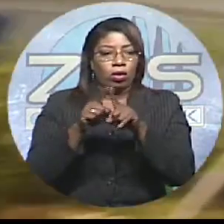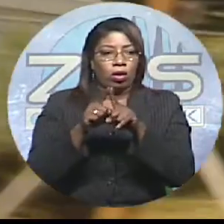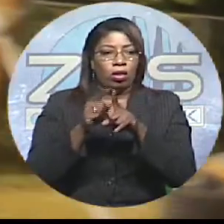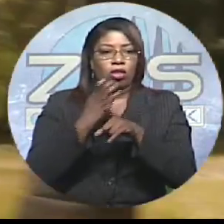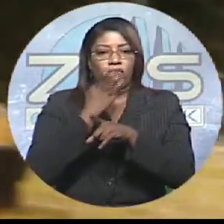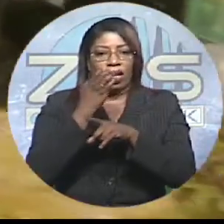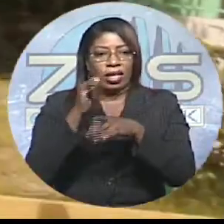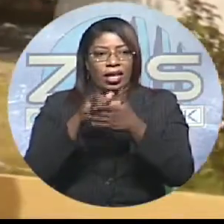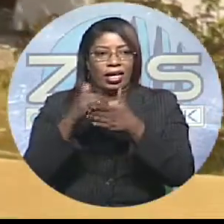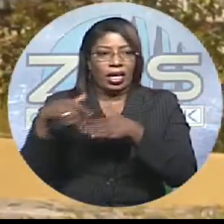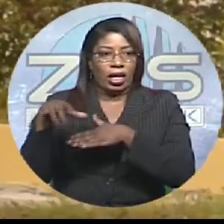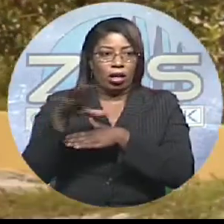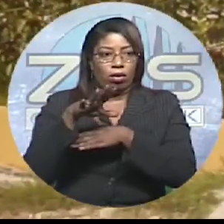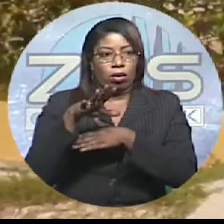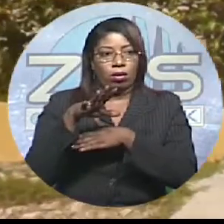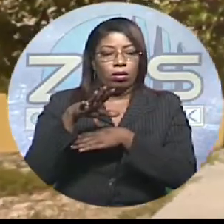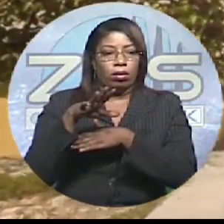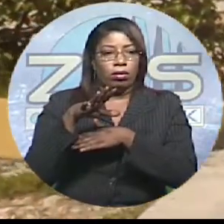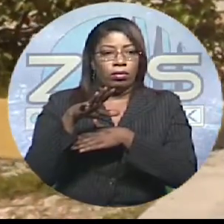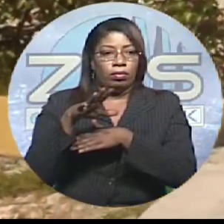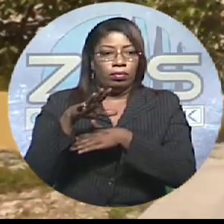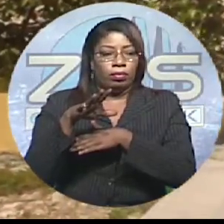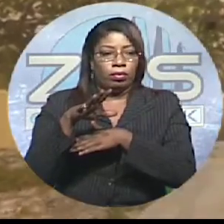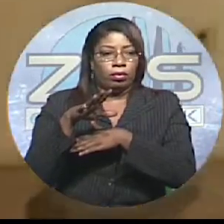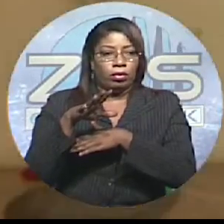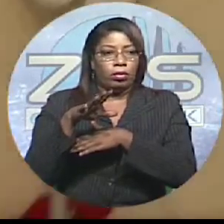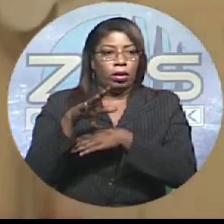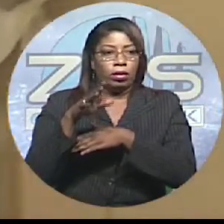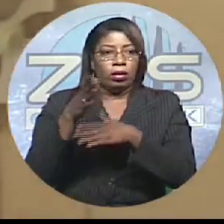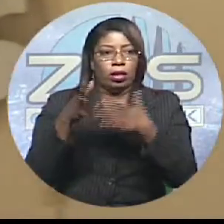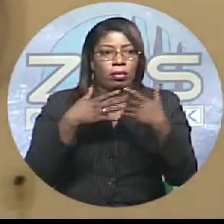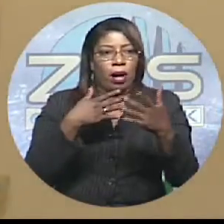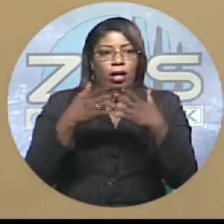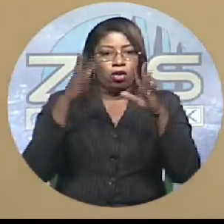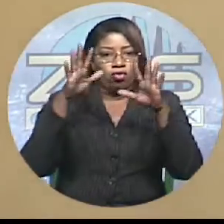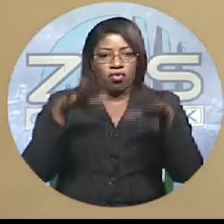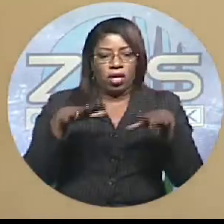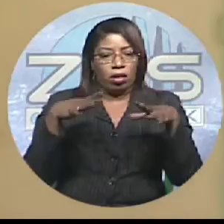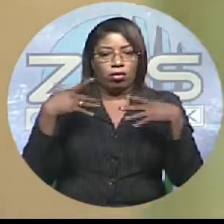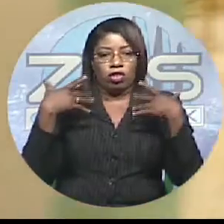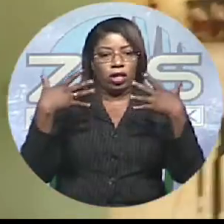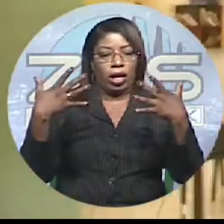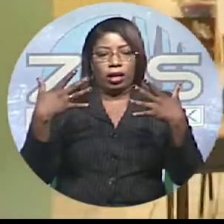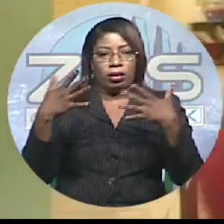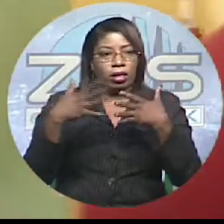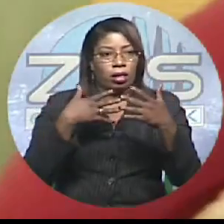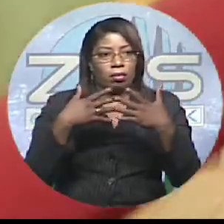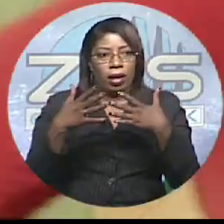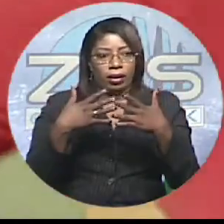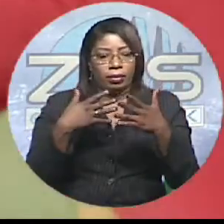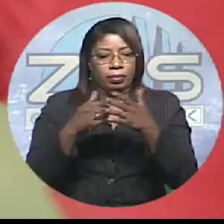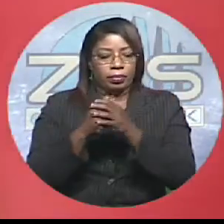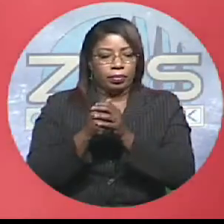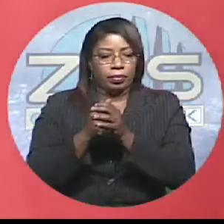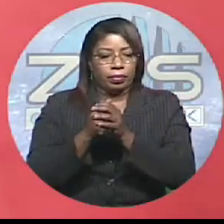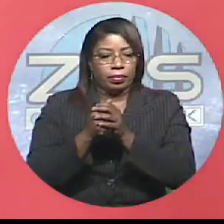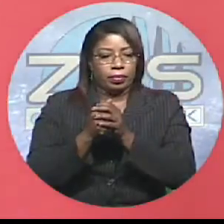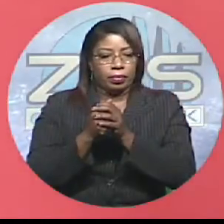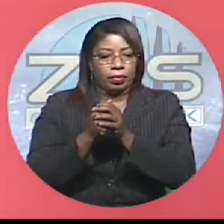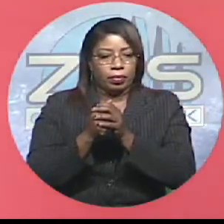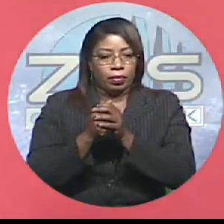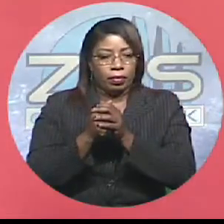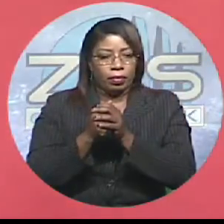option since rain runs off the hill. But come rain or shine, Gort wants Exuma students to excel, and the distance